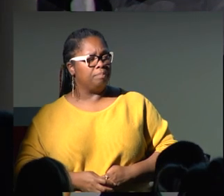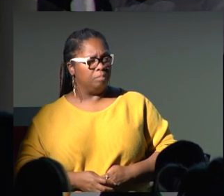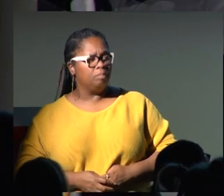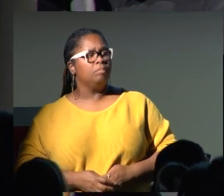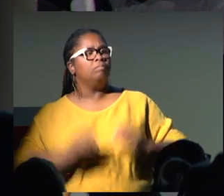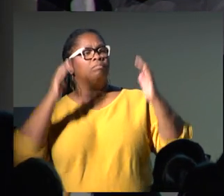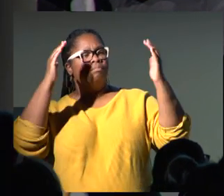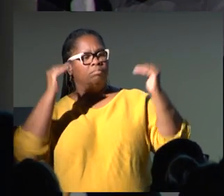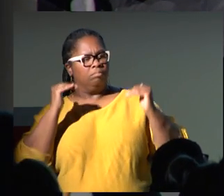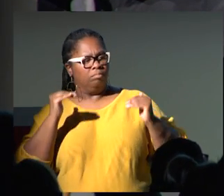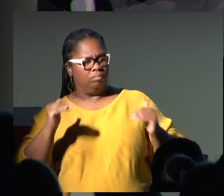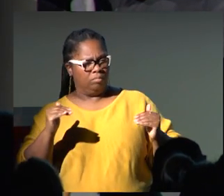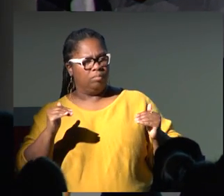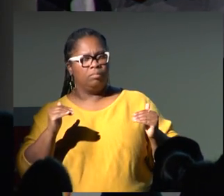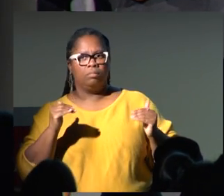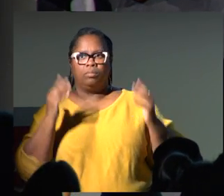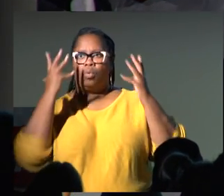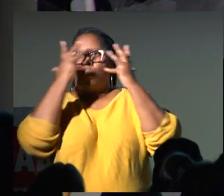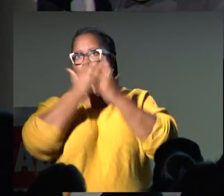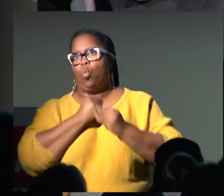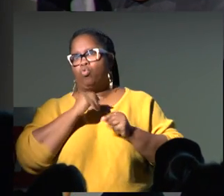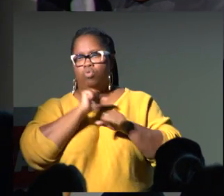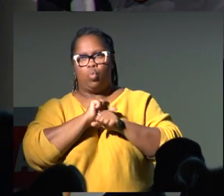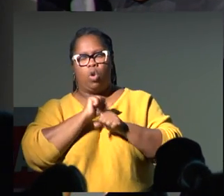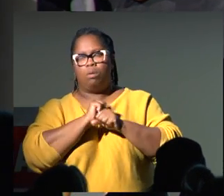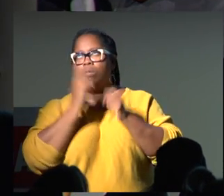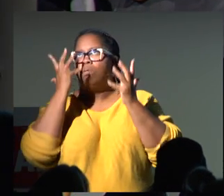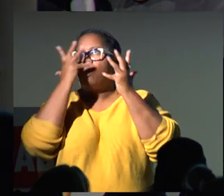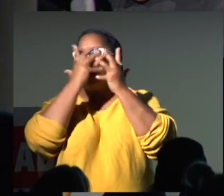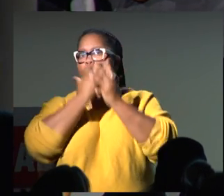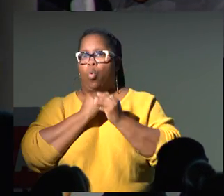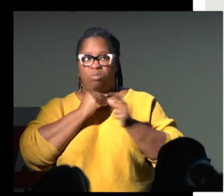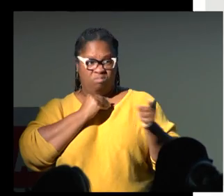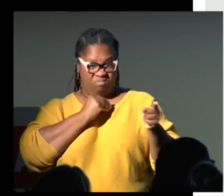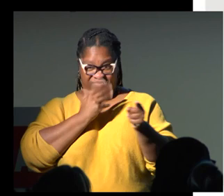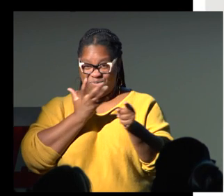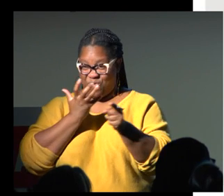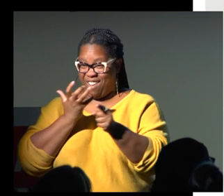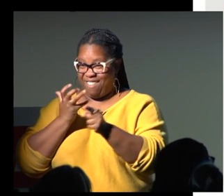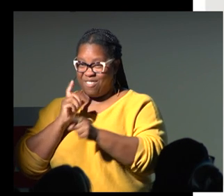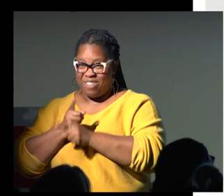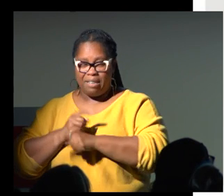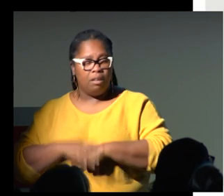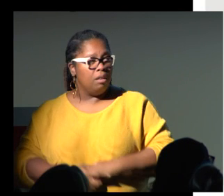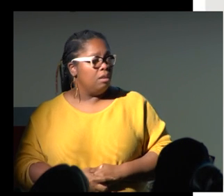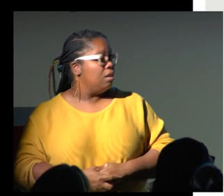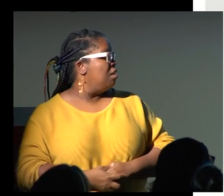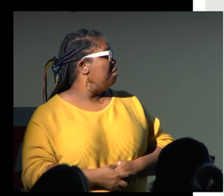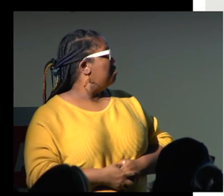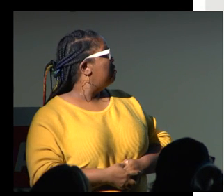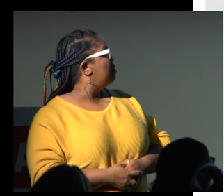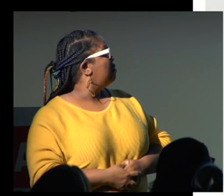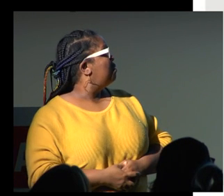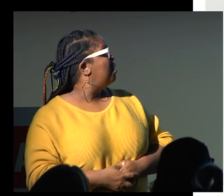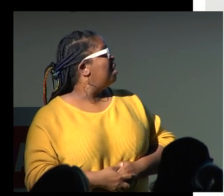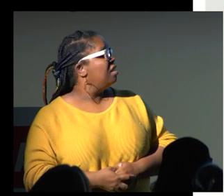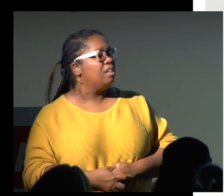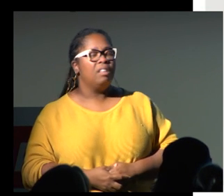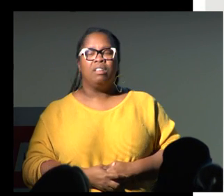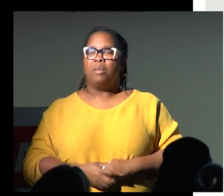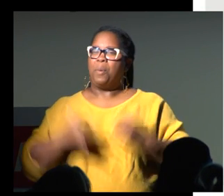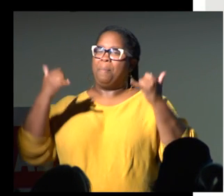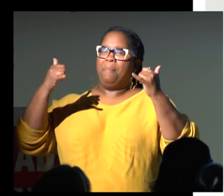moving on to this gorgeous work, gorgeous, like, how many people wanted this work? Buck Nasty Player